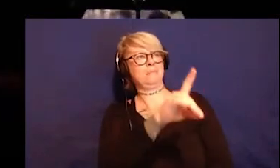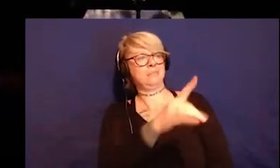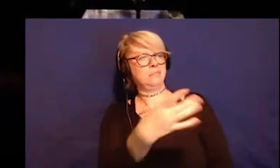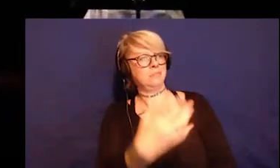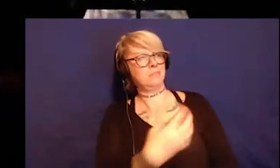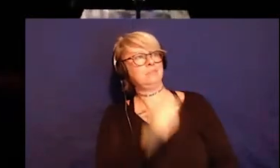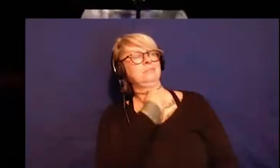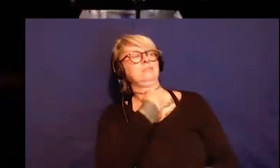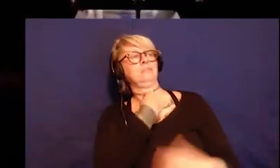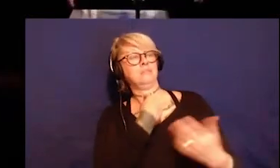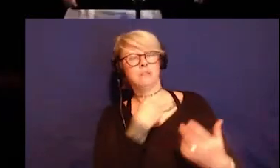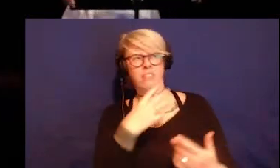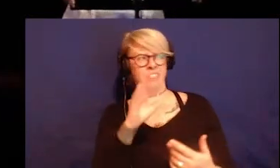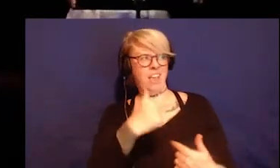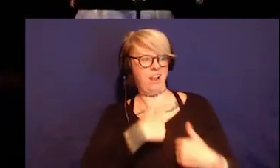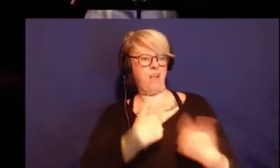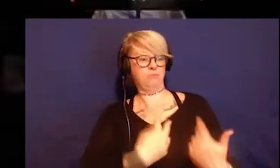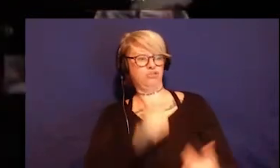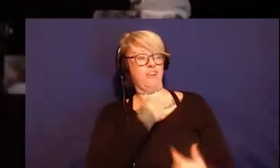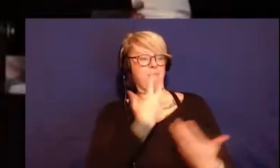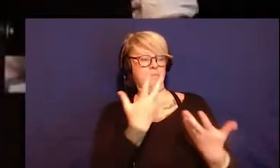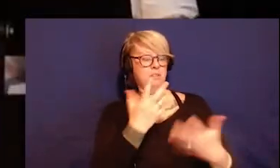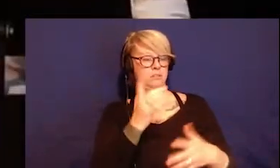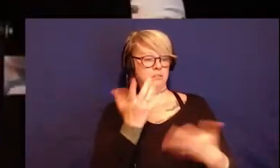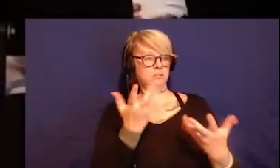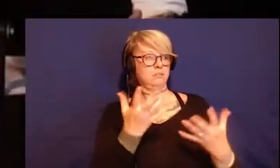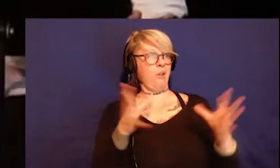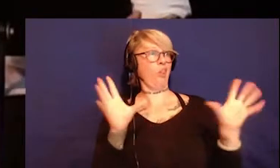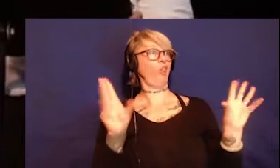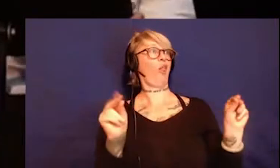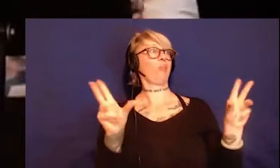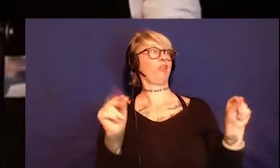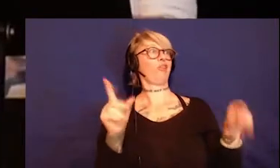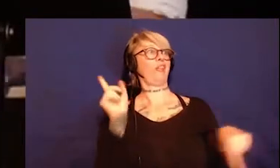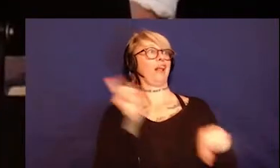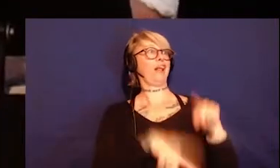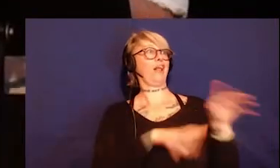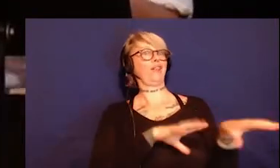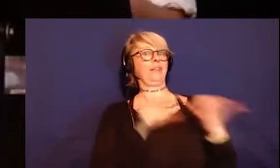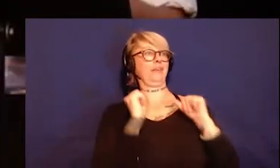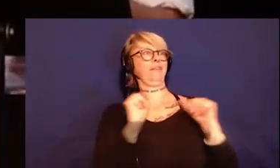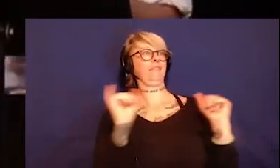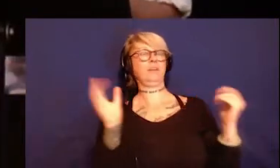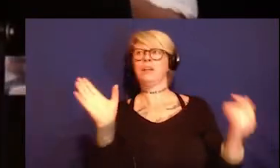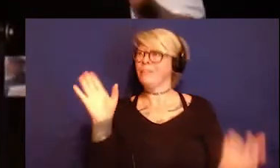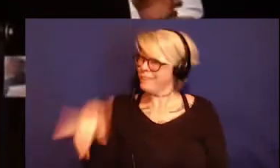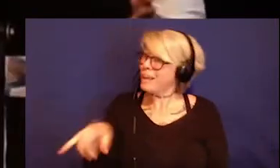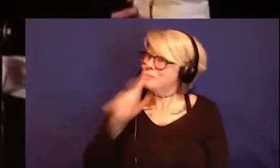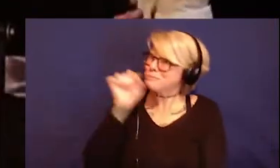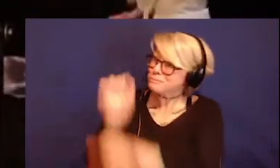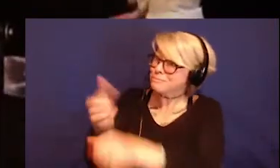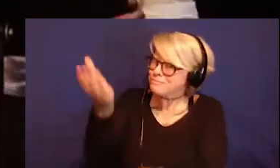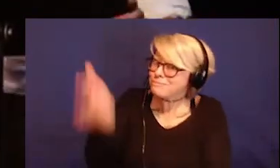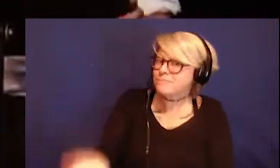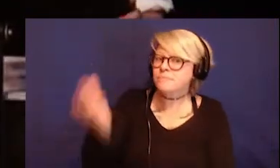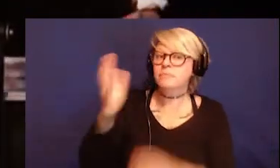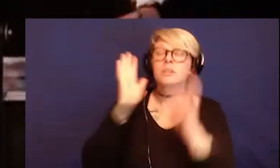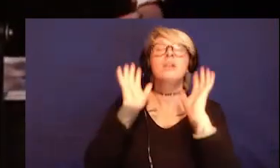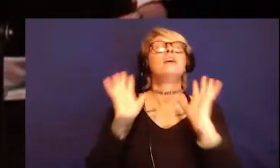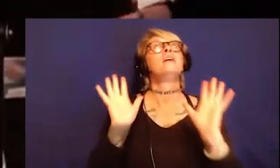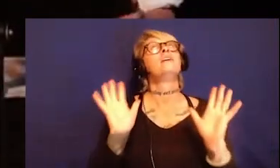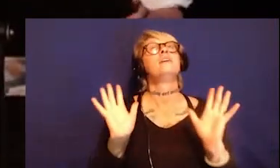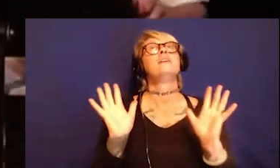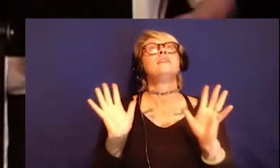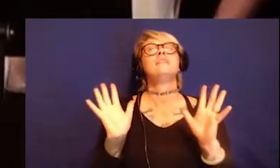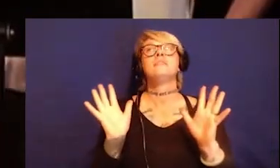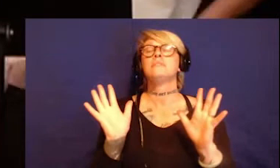world anyway, that I'm trapped, as if I'm some lobster at the bottom of the sea. Because you are! I mean, let's just